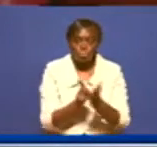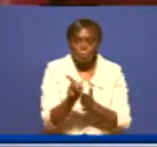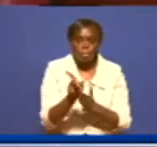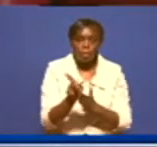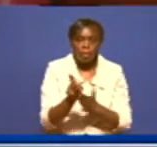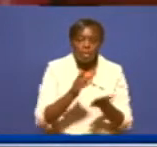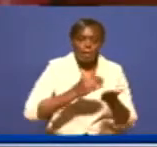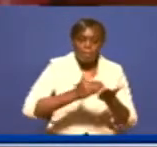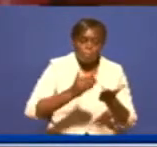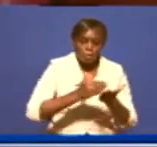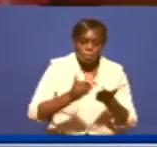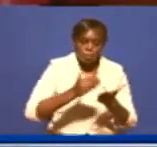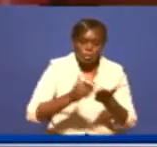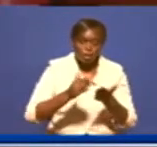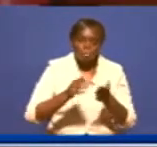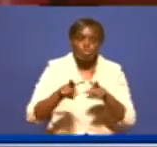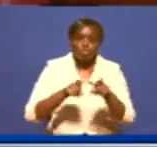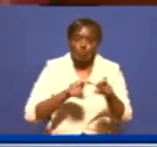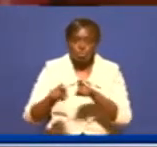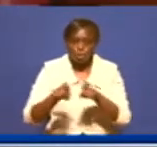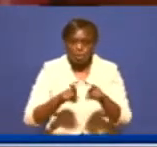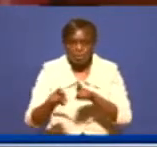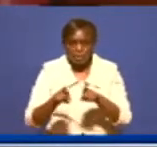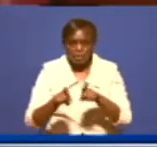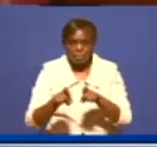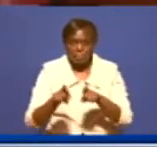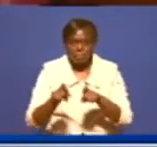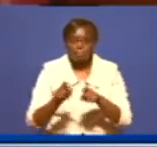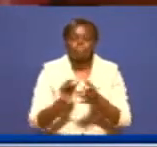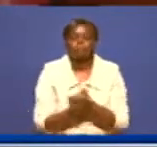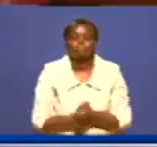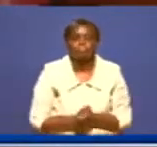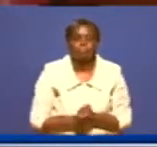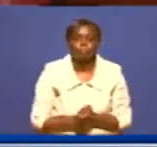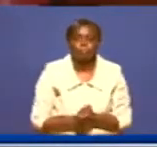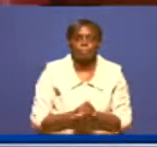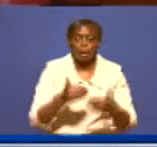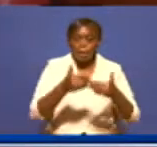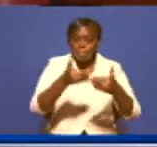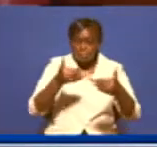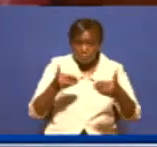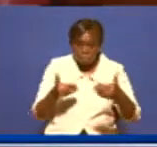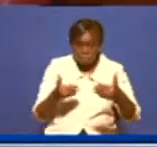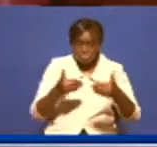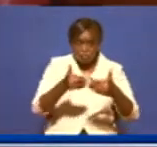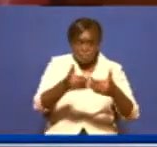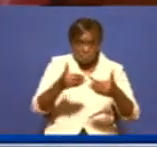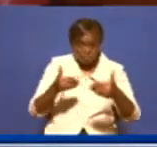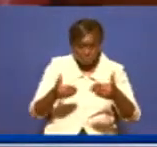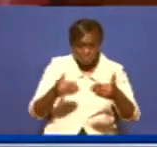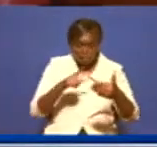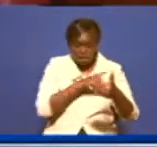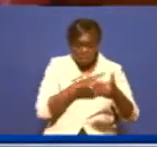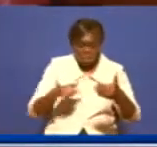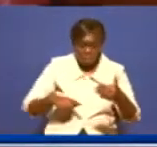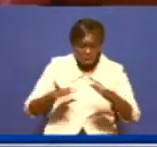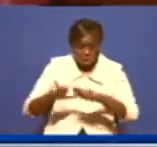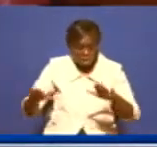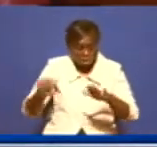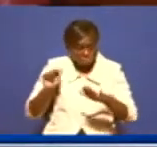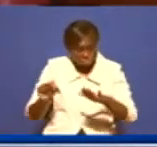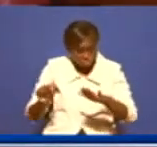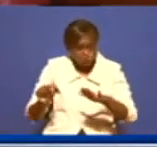based on market values. Previously, Mr. Speaker, the landlords have always been, you